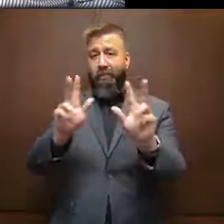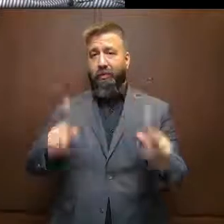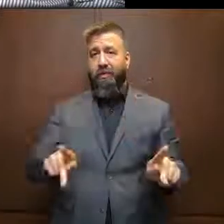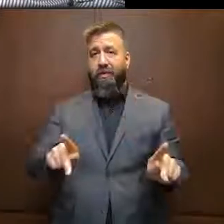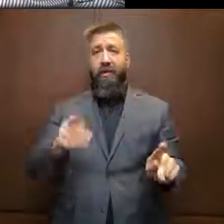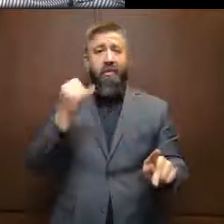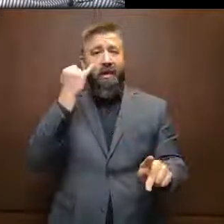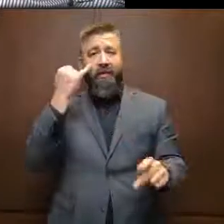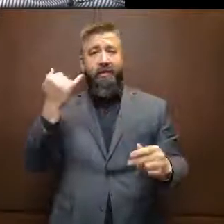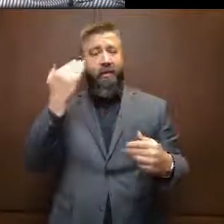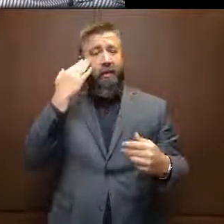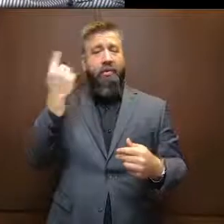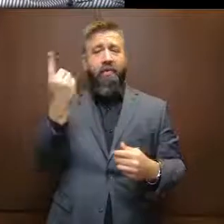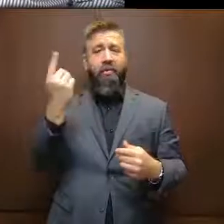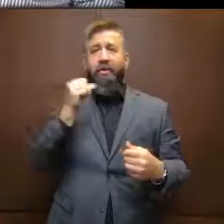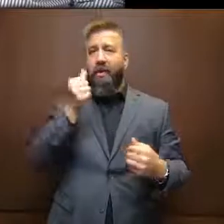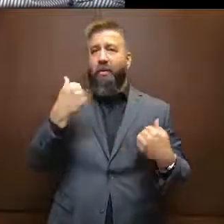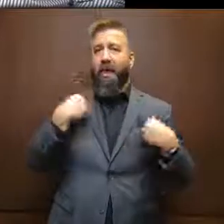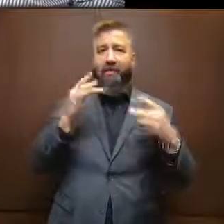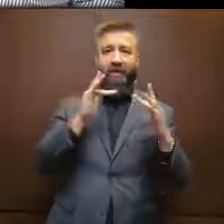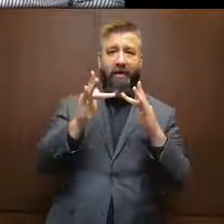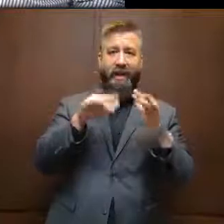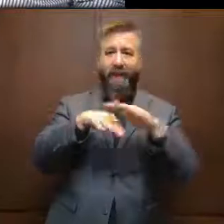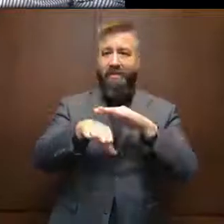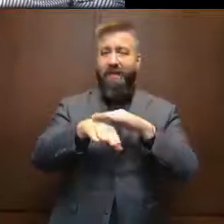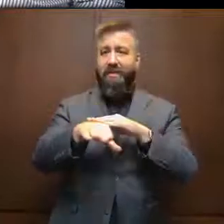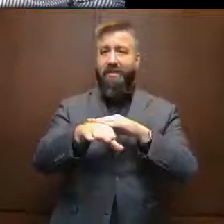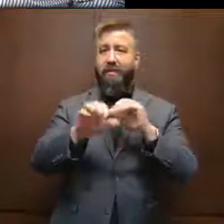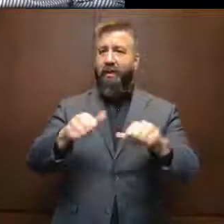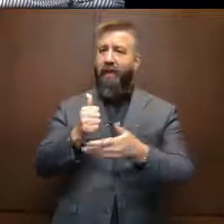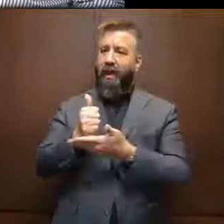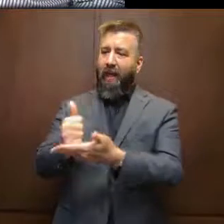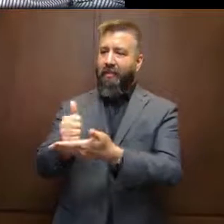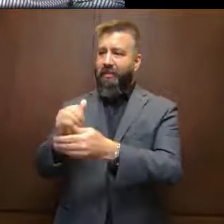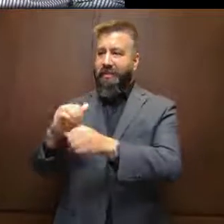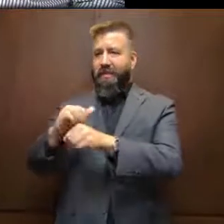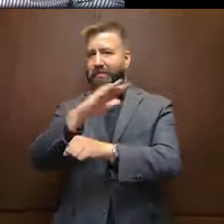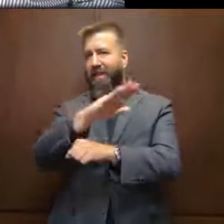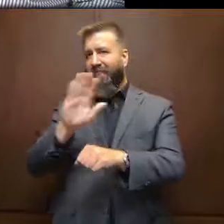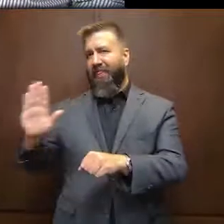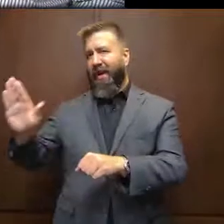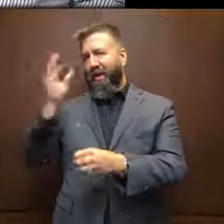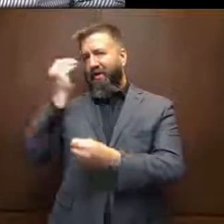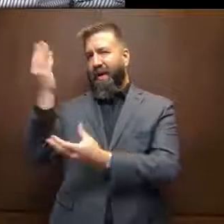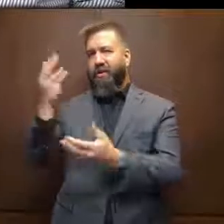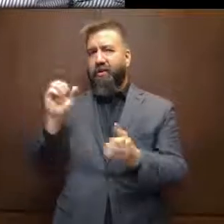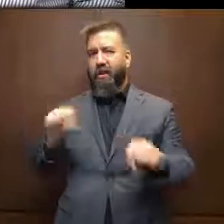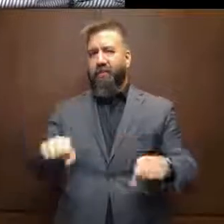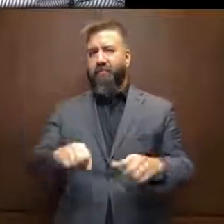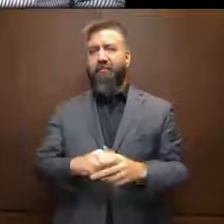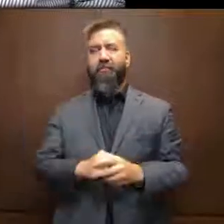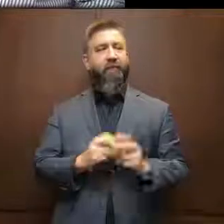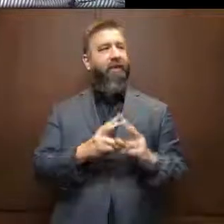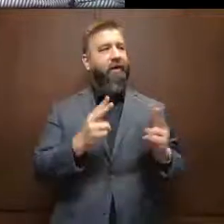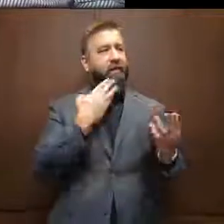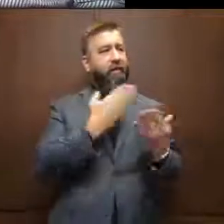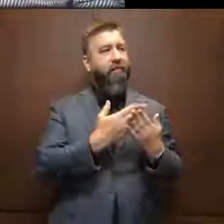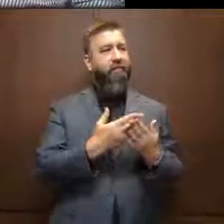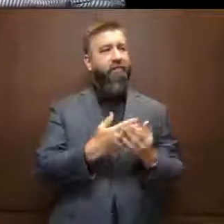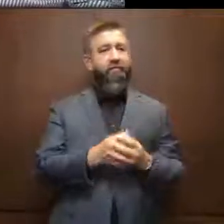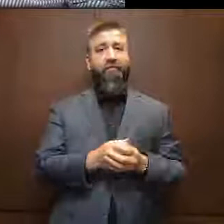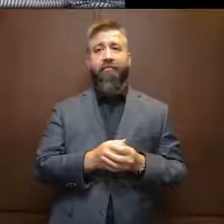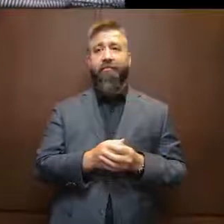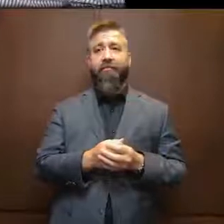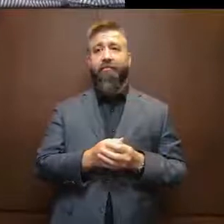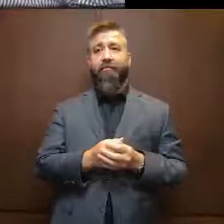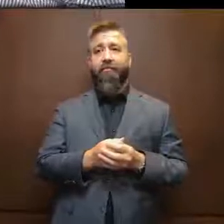doesn't have internet access or isn't the best with technology, you can certainly help them out and submit their information for them. Very good. Thank Great, you. and that's